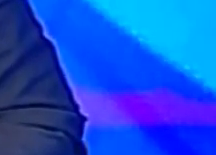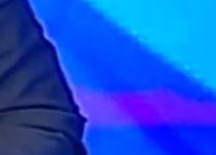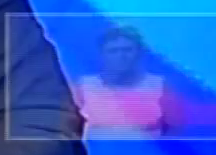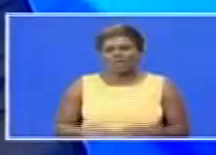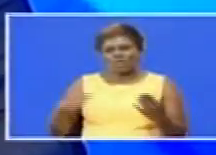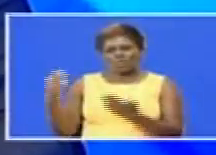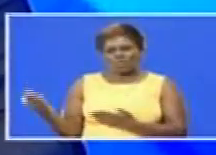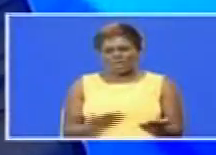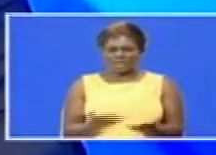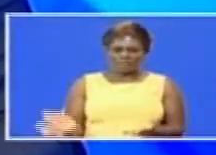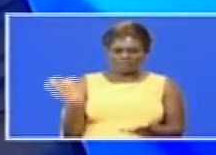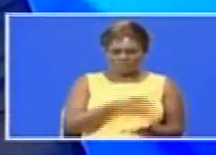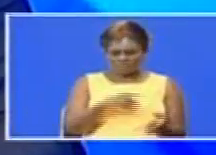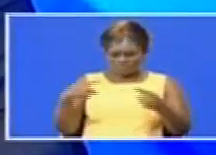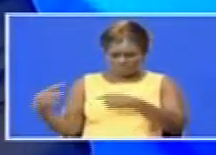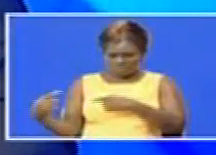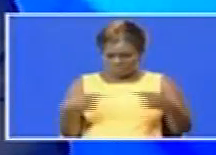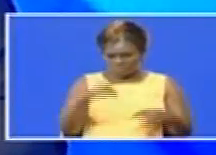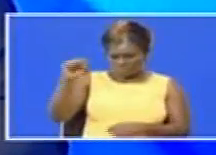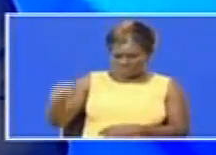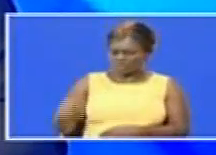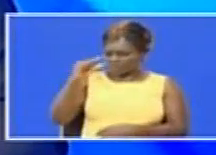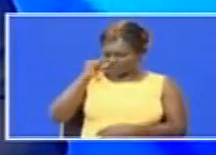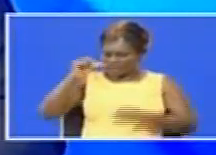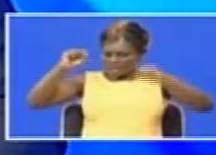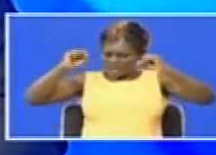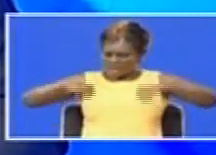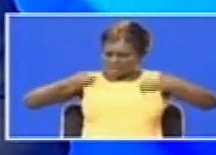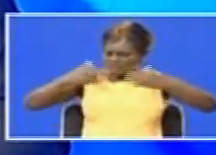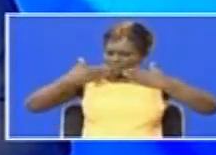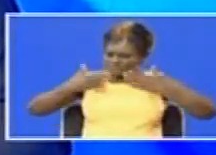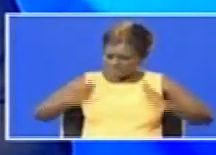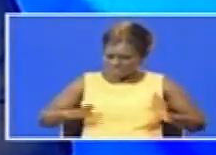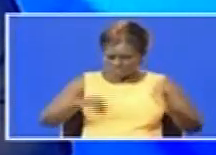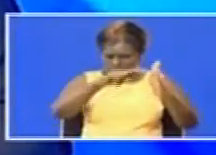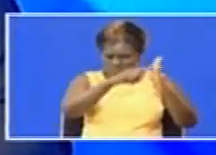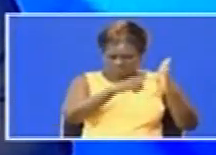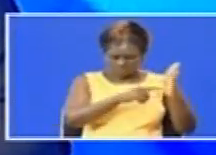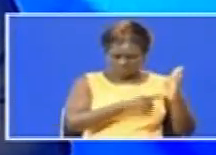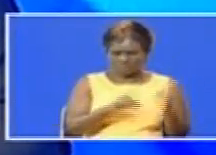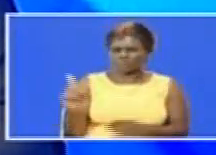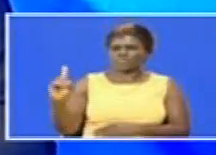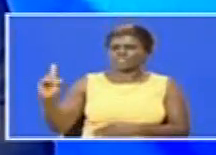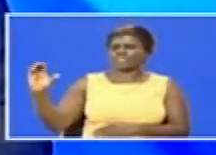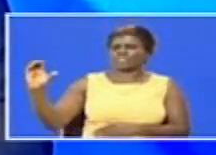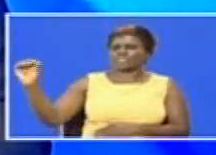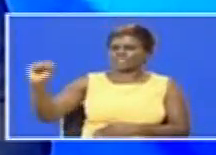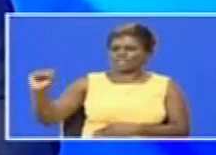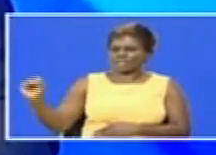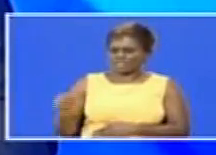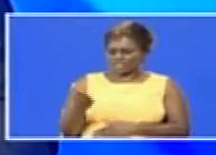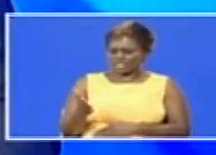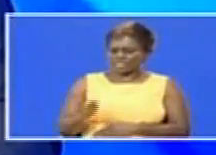Welcome back. The warring parties in South Sudan have finally come to a consensus on various ministerial posts in a new cabinet. This marks a huge